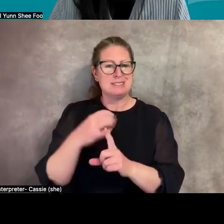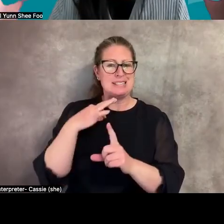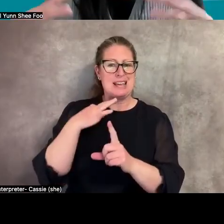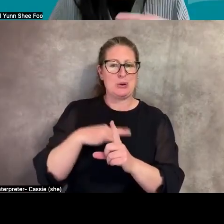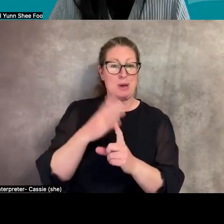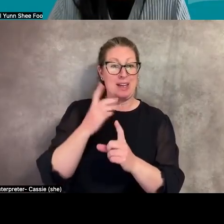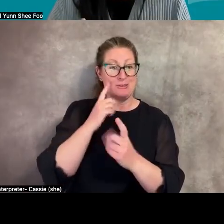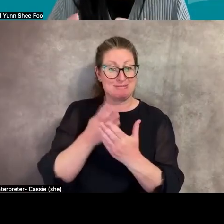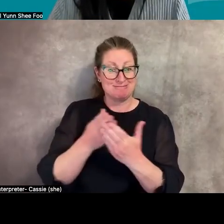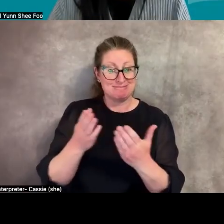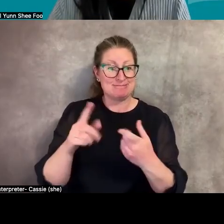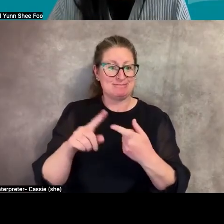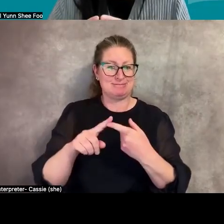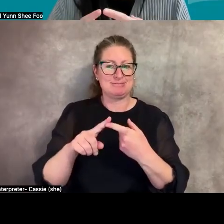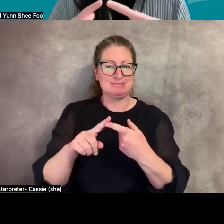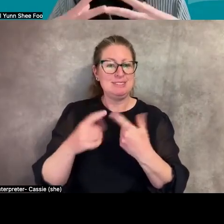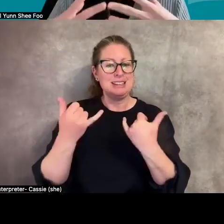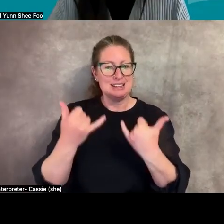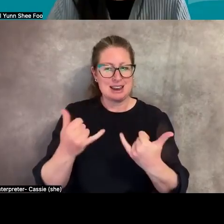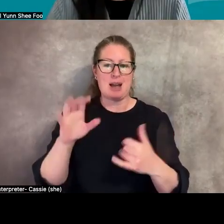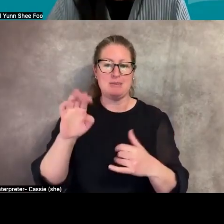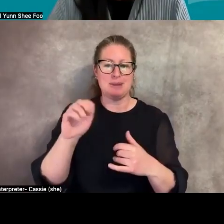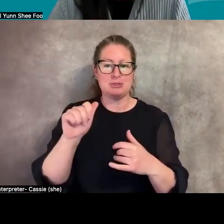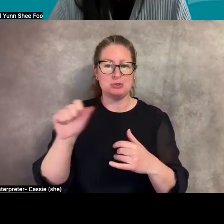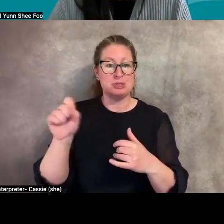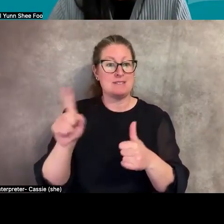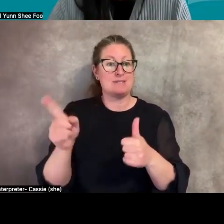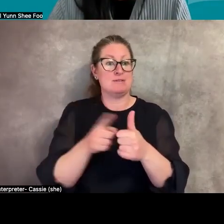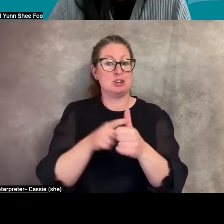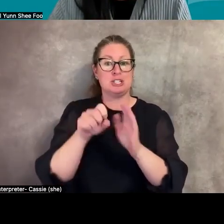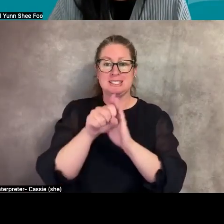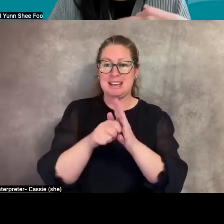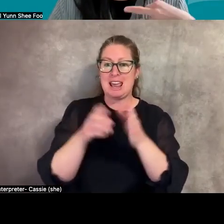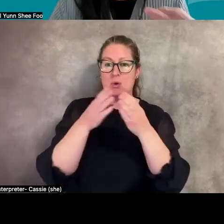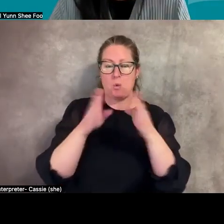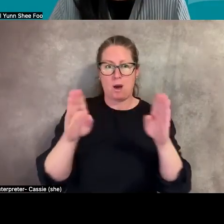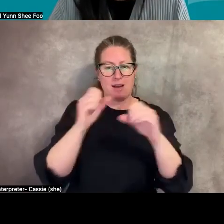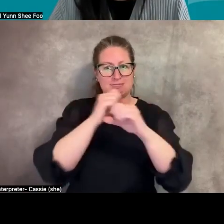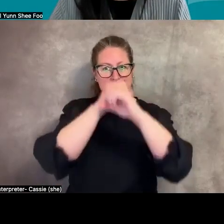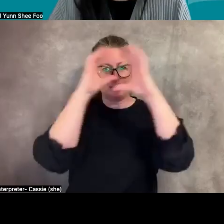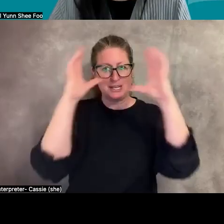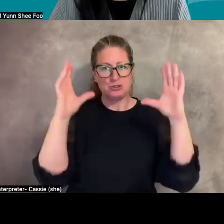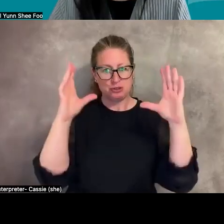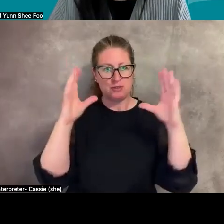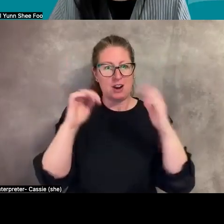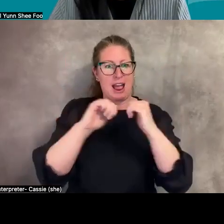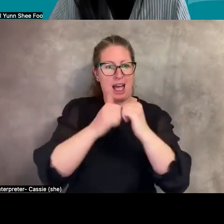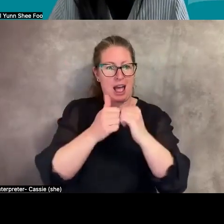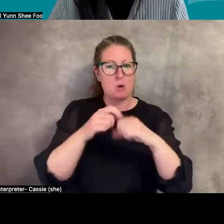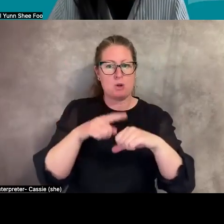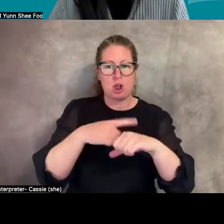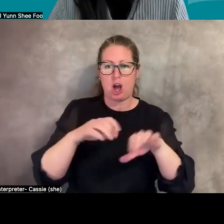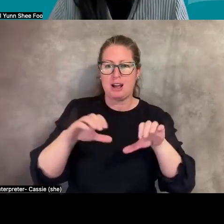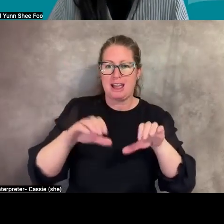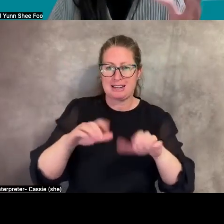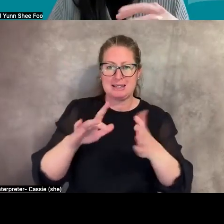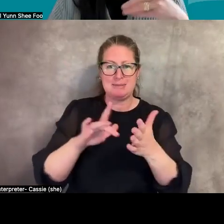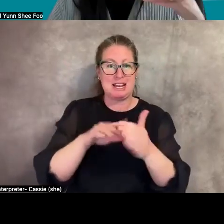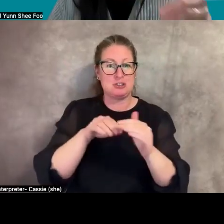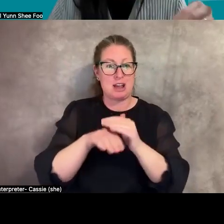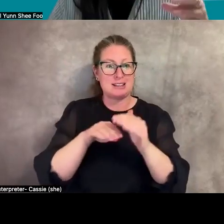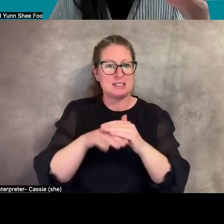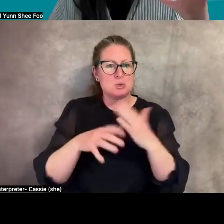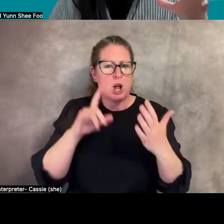that Massachusetts now has the first statewide picture of how long-acting medication access looks like in